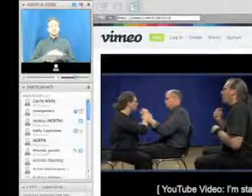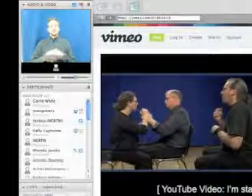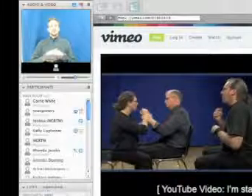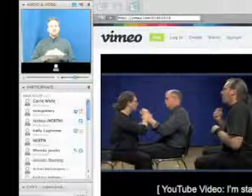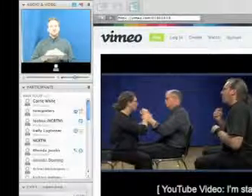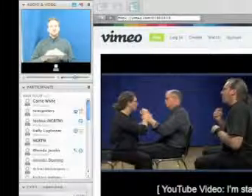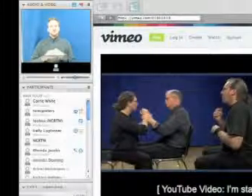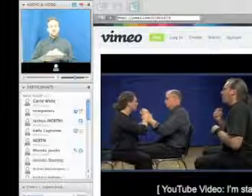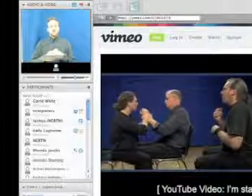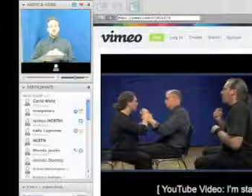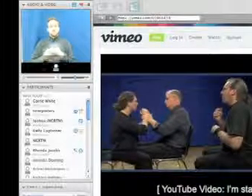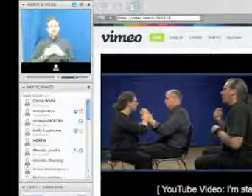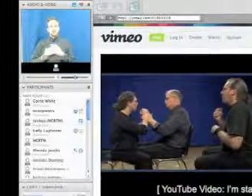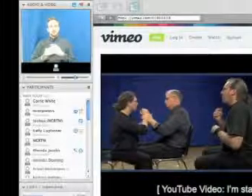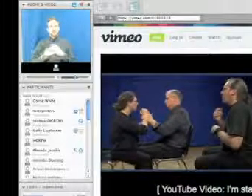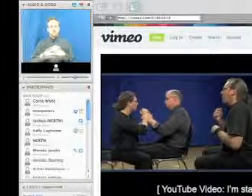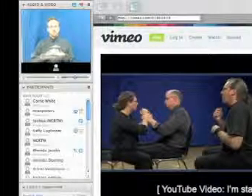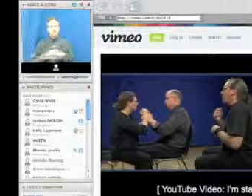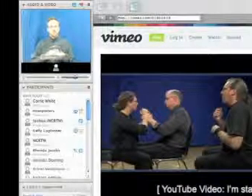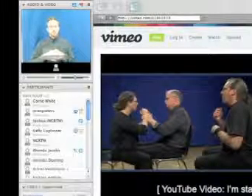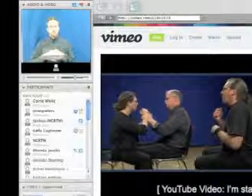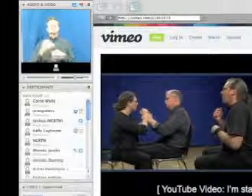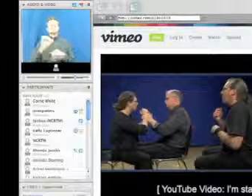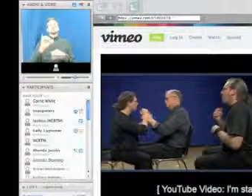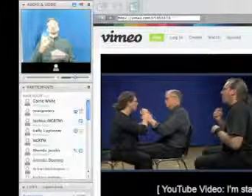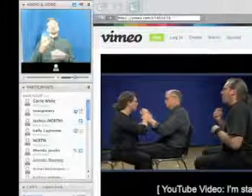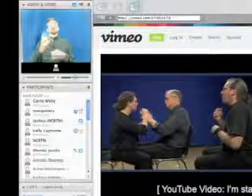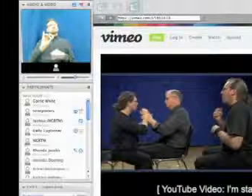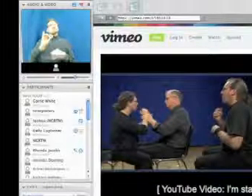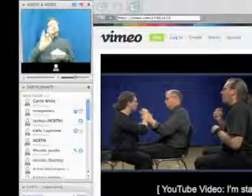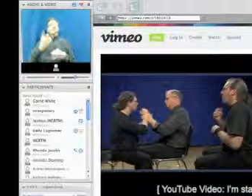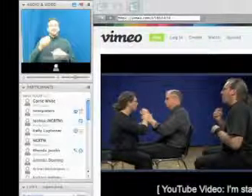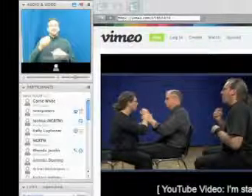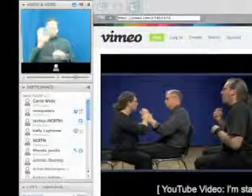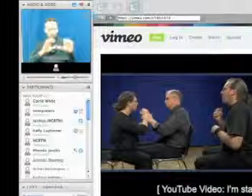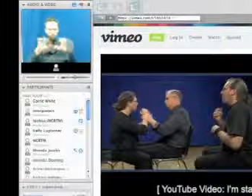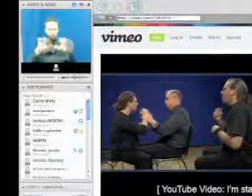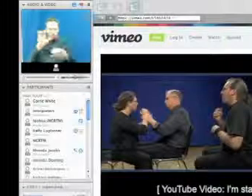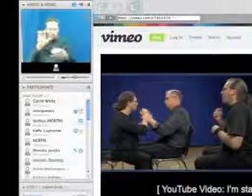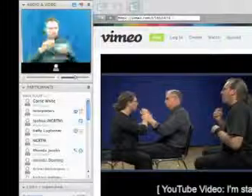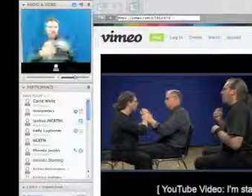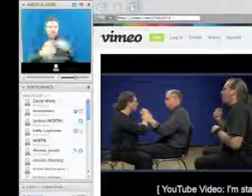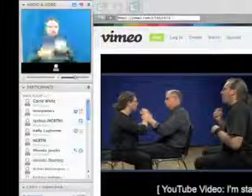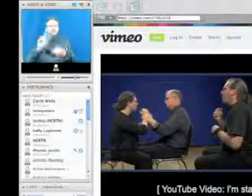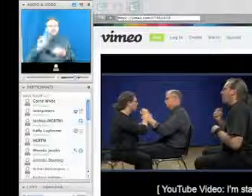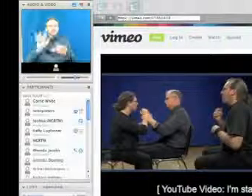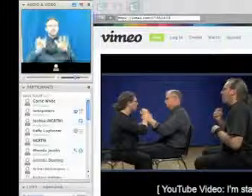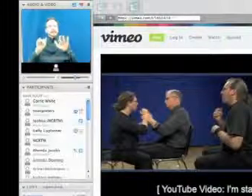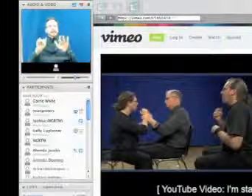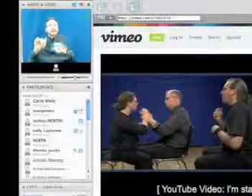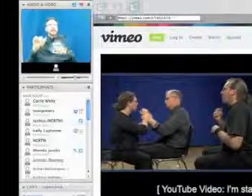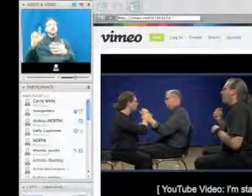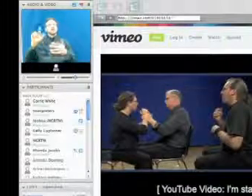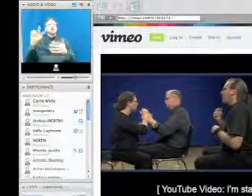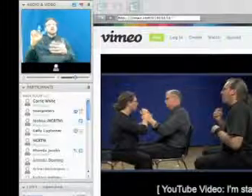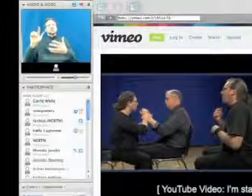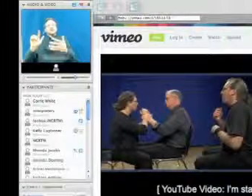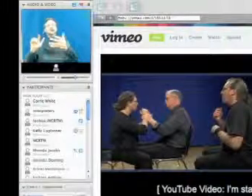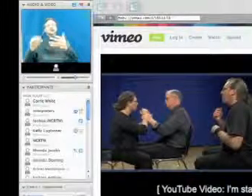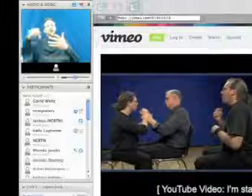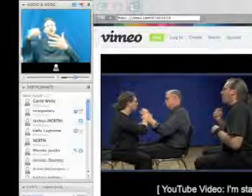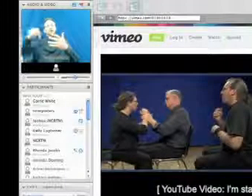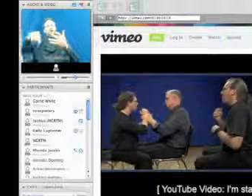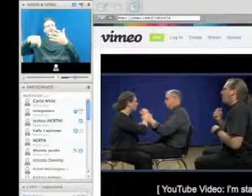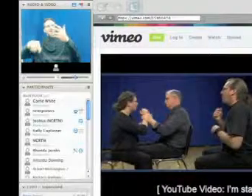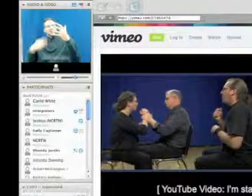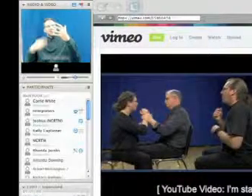So, if you're not seeing a place to click, you might have to scroll down a little bit. So you get there's an arrow that should come up